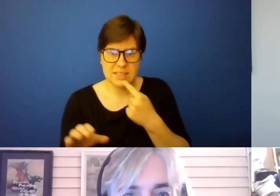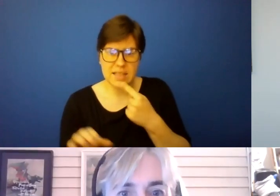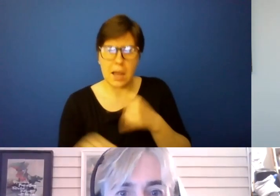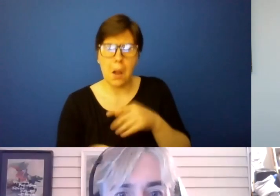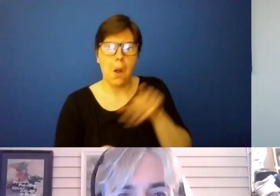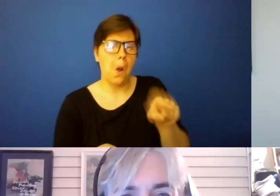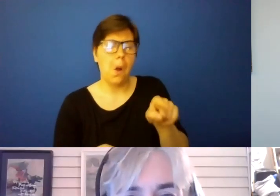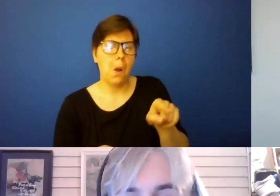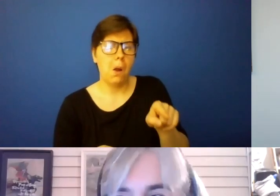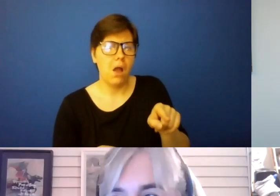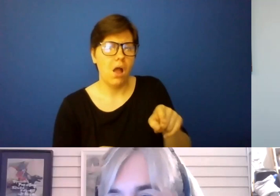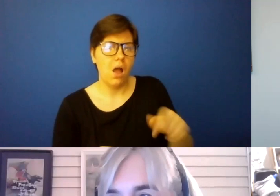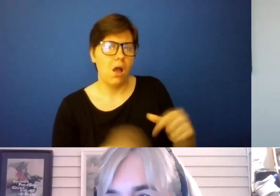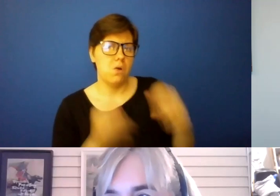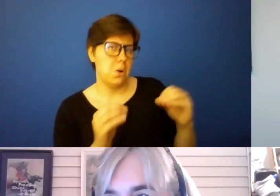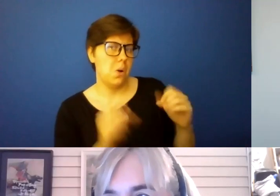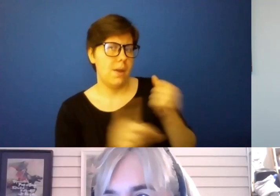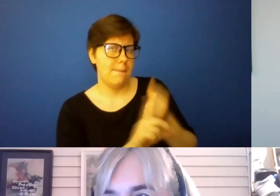to have any impact